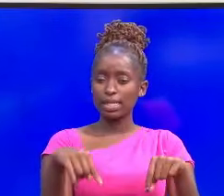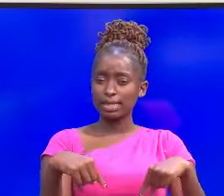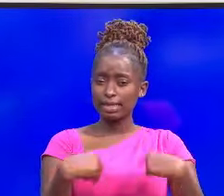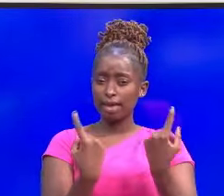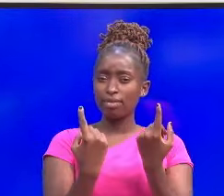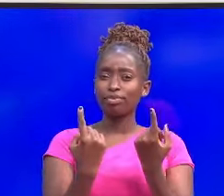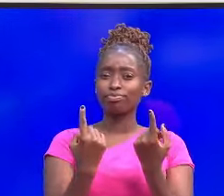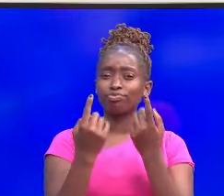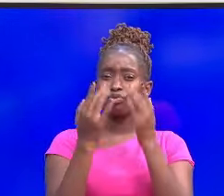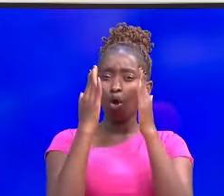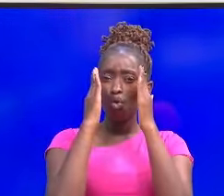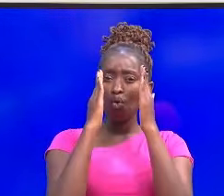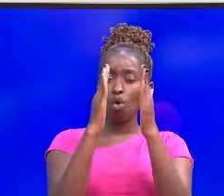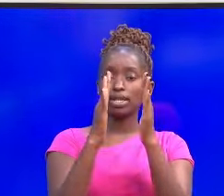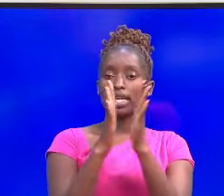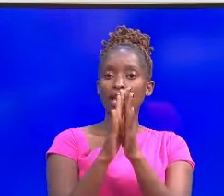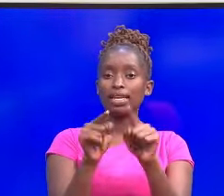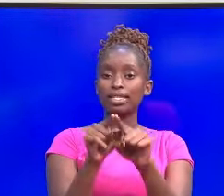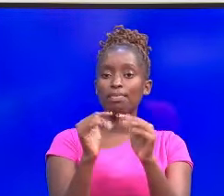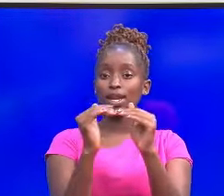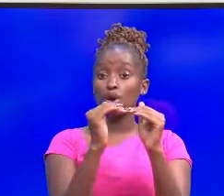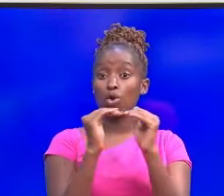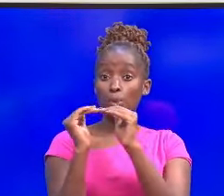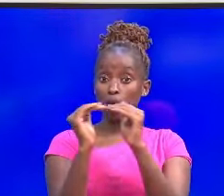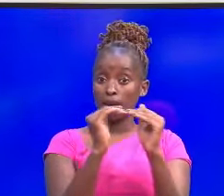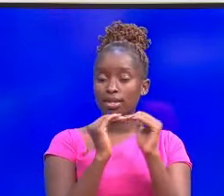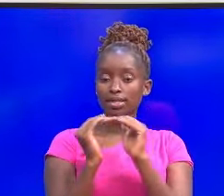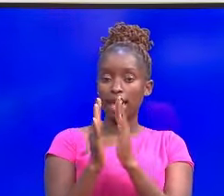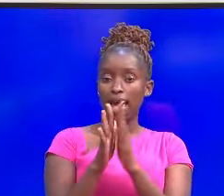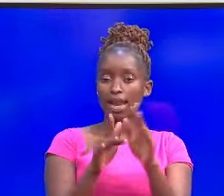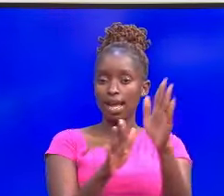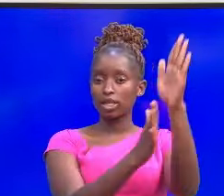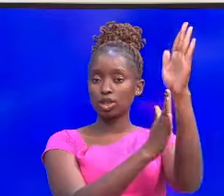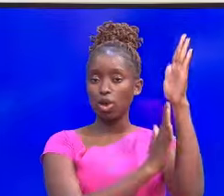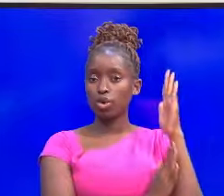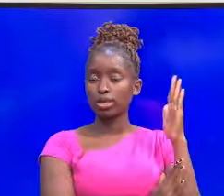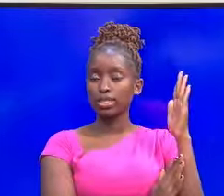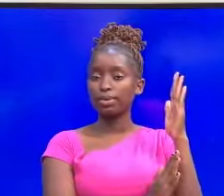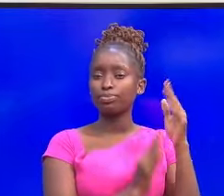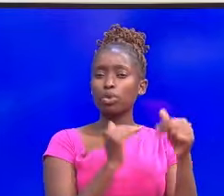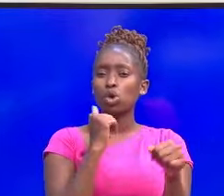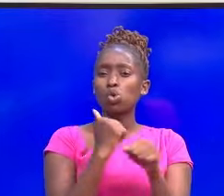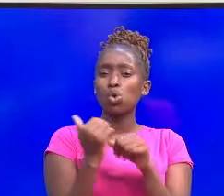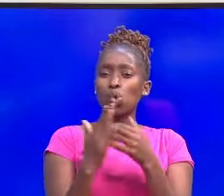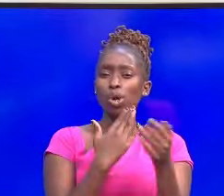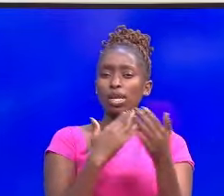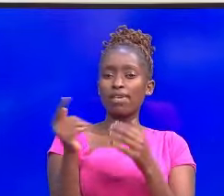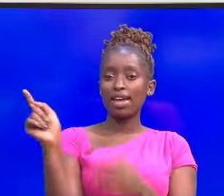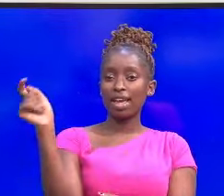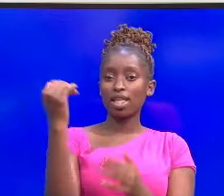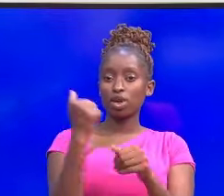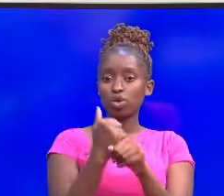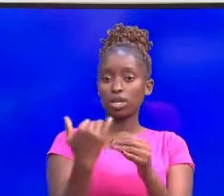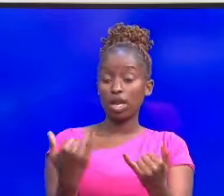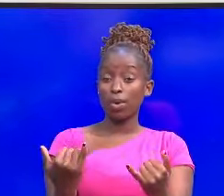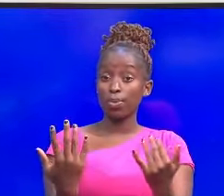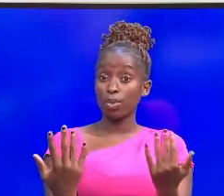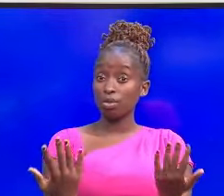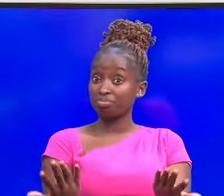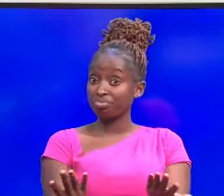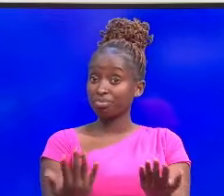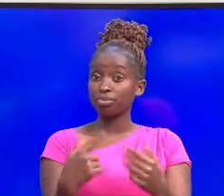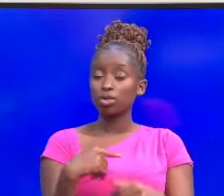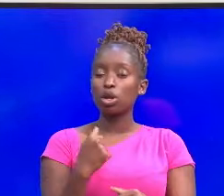in democracy, and who believe in security will do what Kenya is doing. So we are doing this